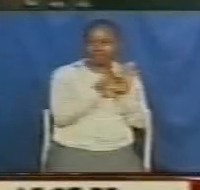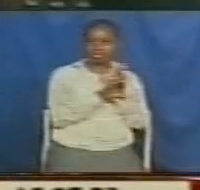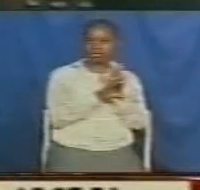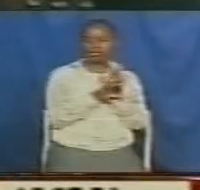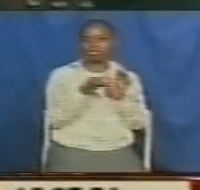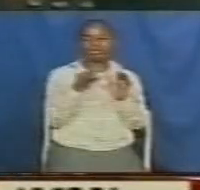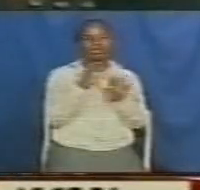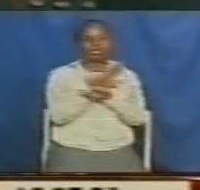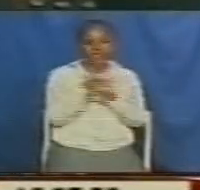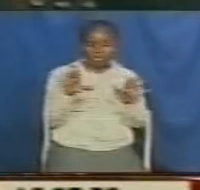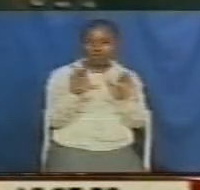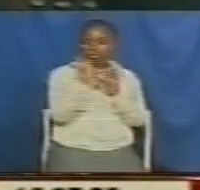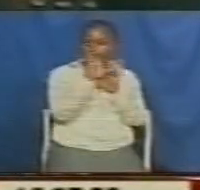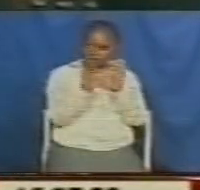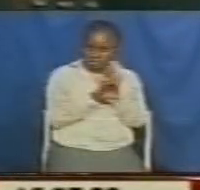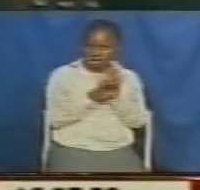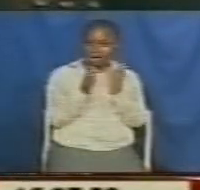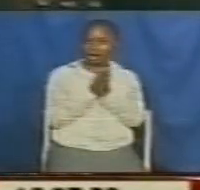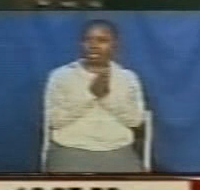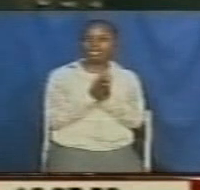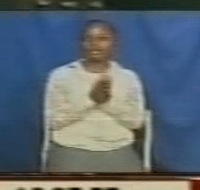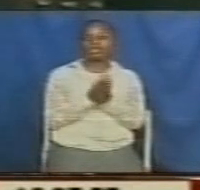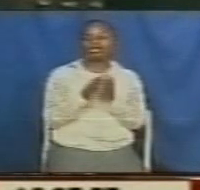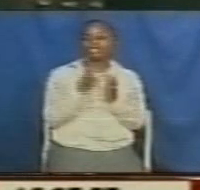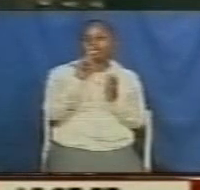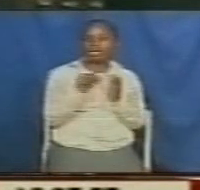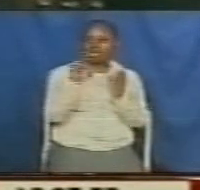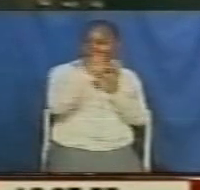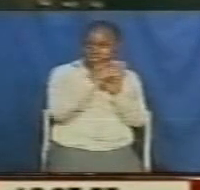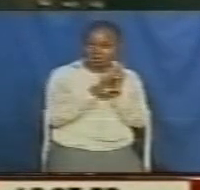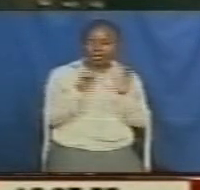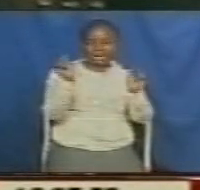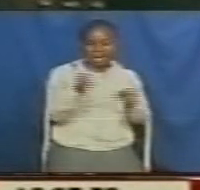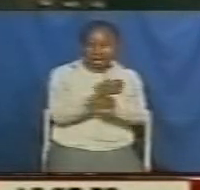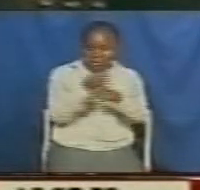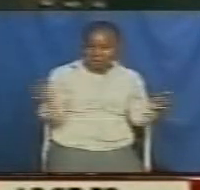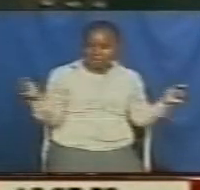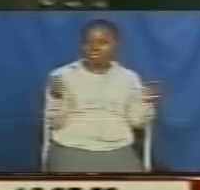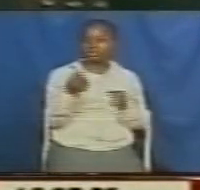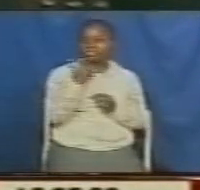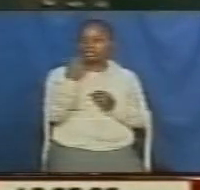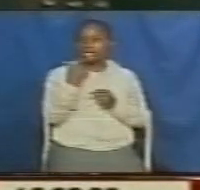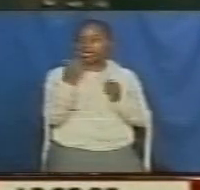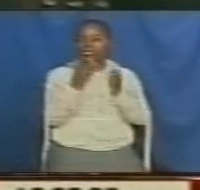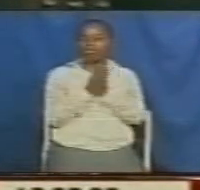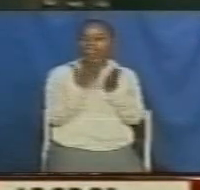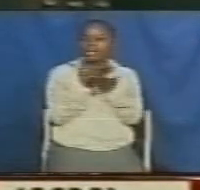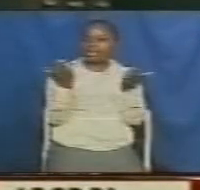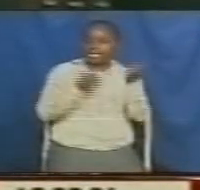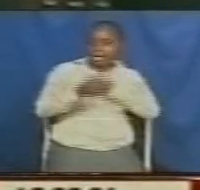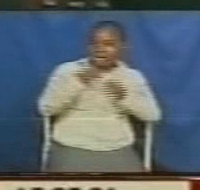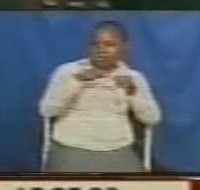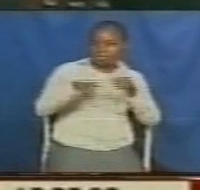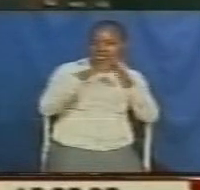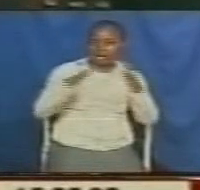is unconstitutional, and the unconstitutionality cannot be cured by any act of this House